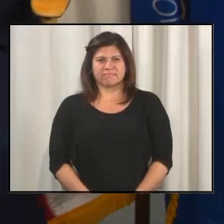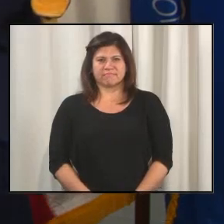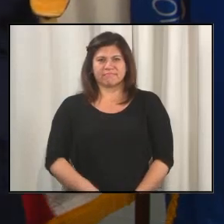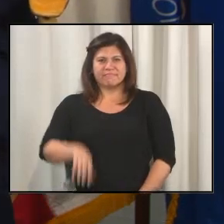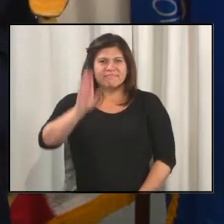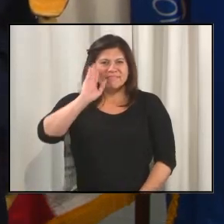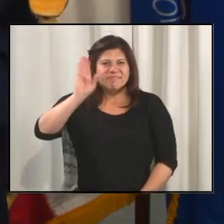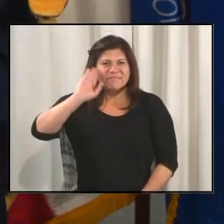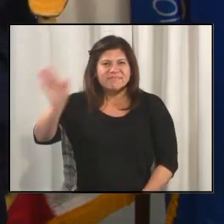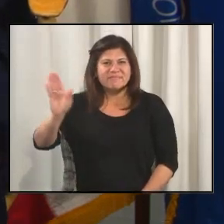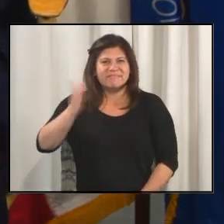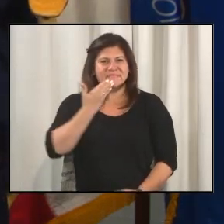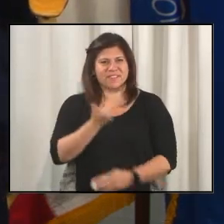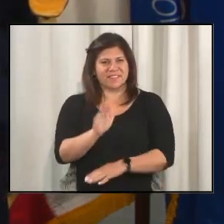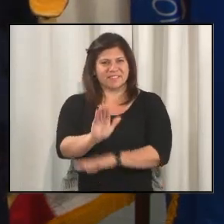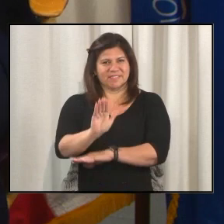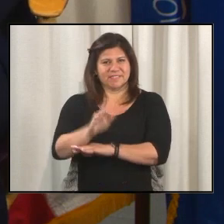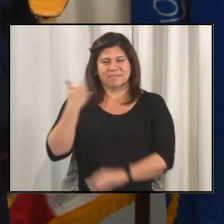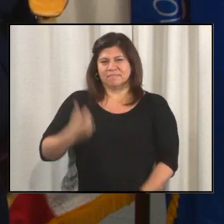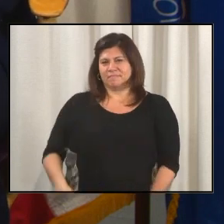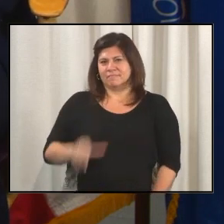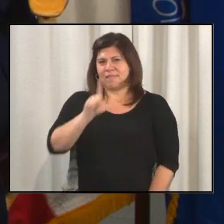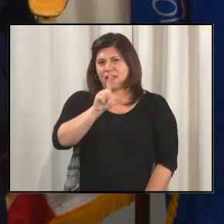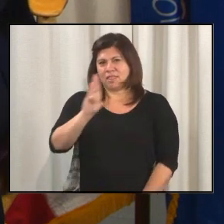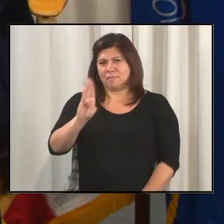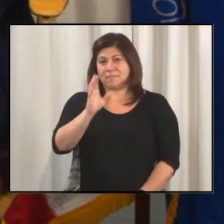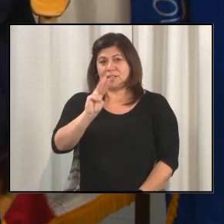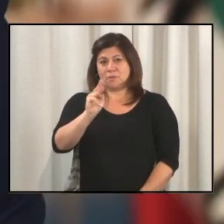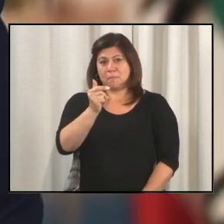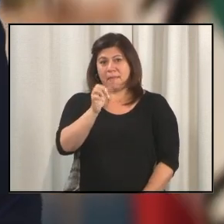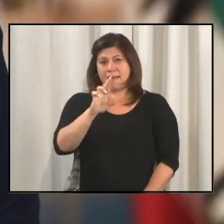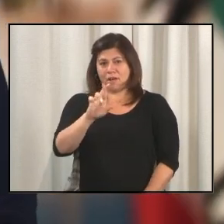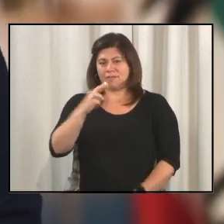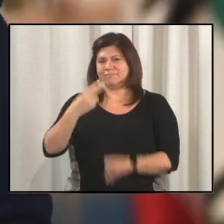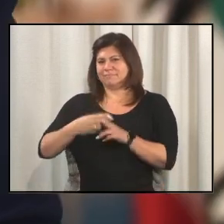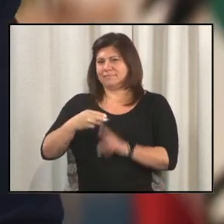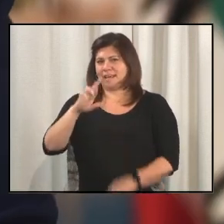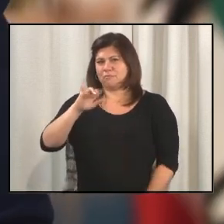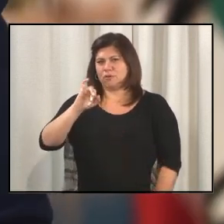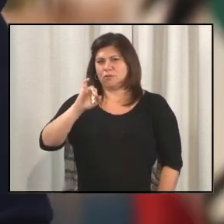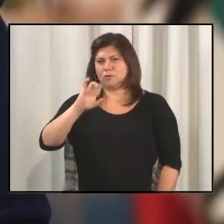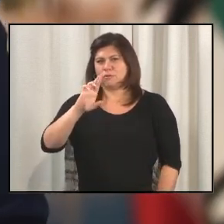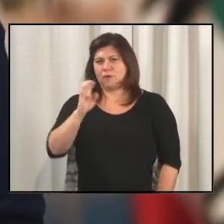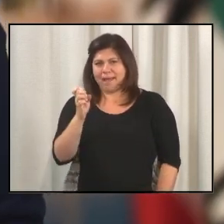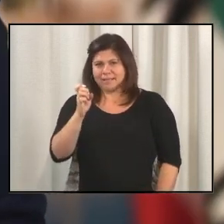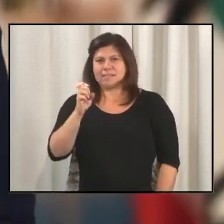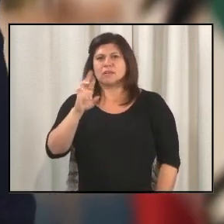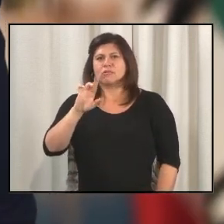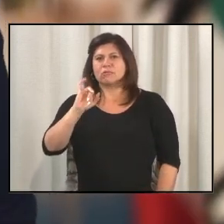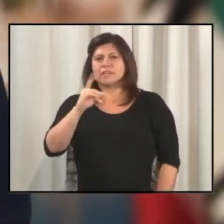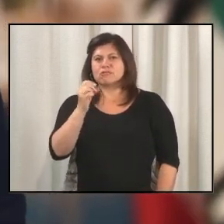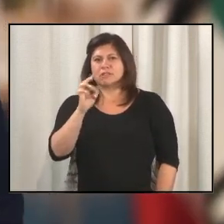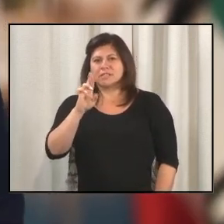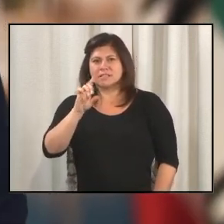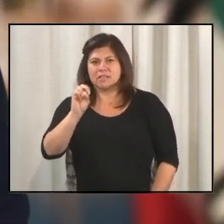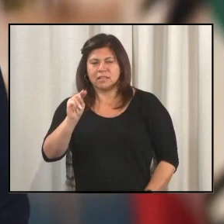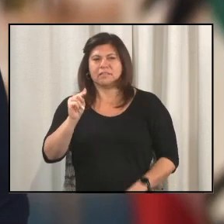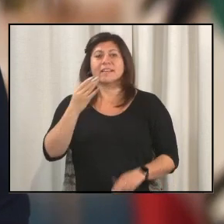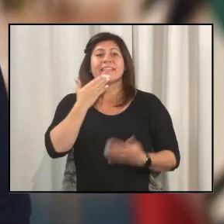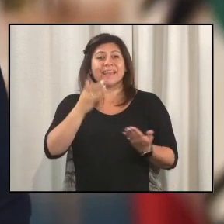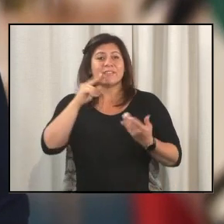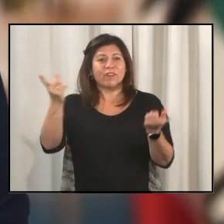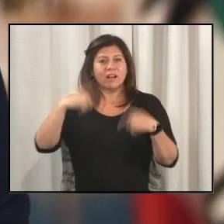Hey folks, good afternoon. I'm Long Beach Mayor Rex Richardson. Thanks for joining us for our weekly live stream where we